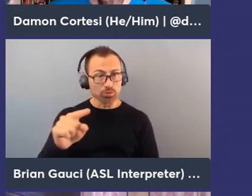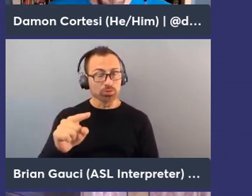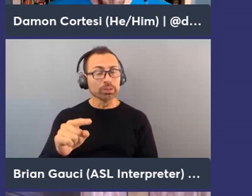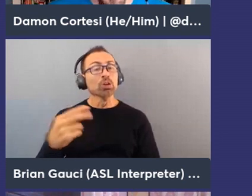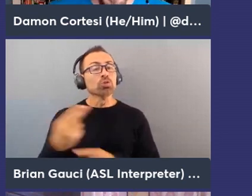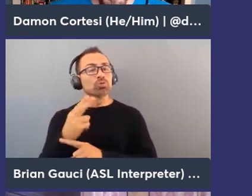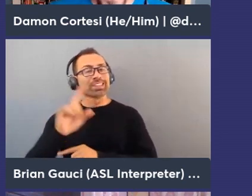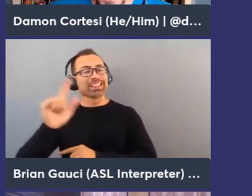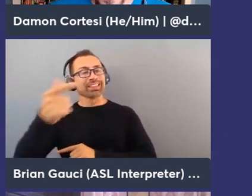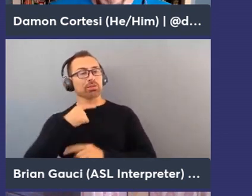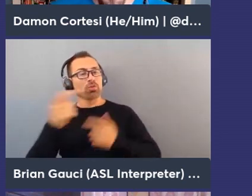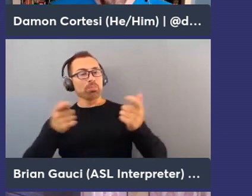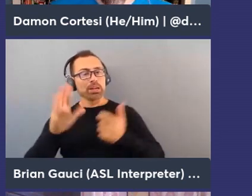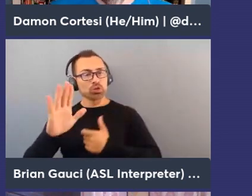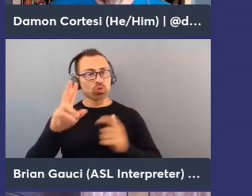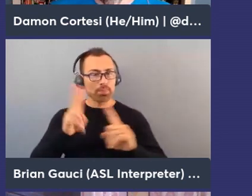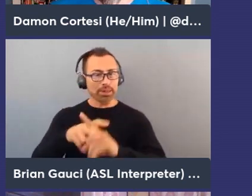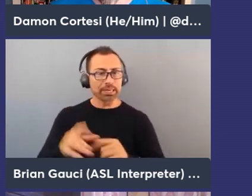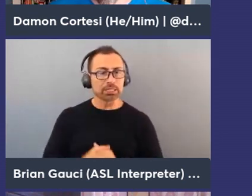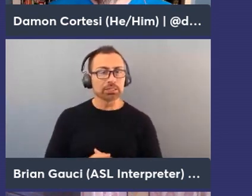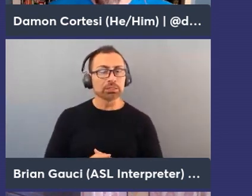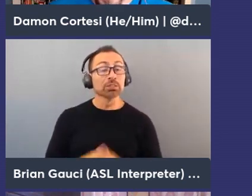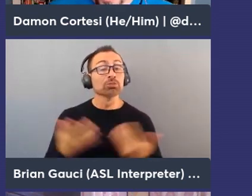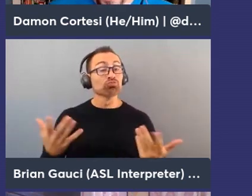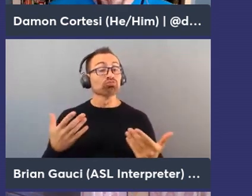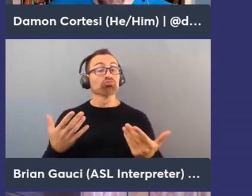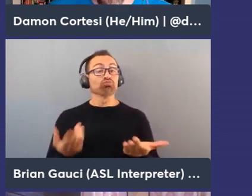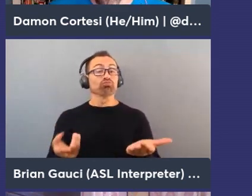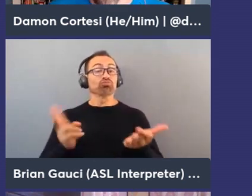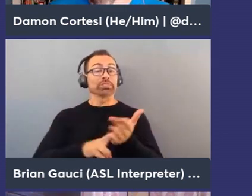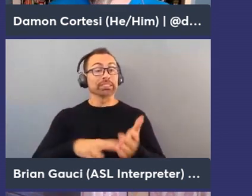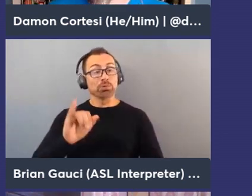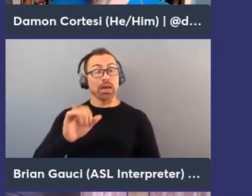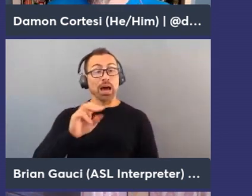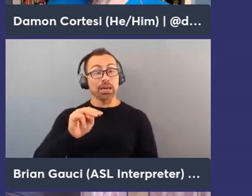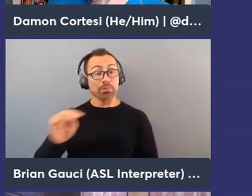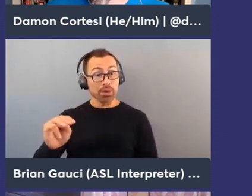with IAM. So you're just, boom, signed right into the